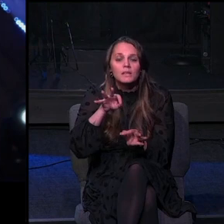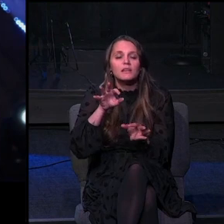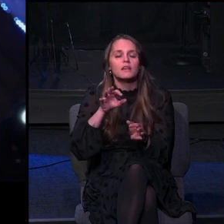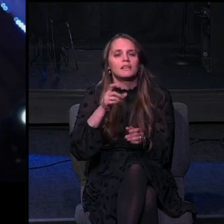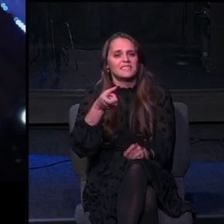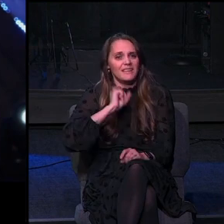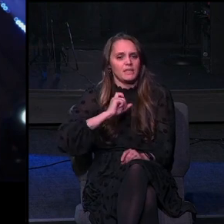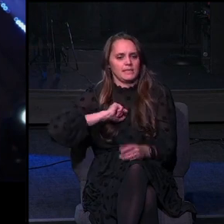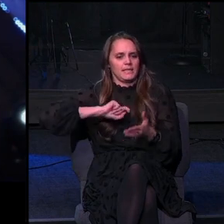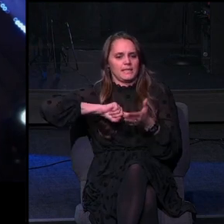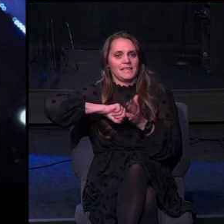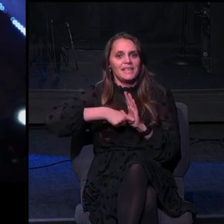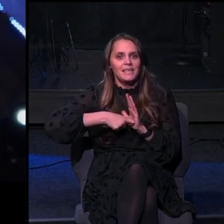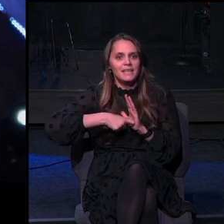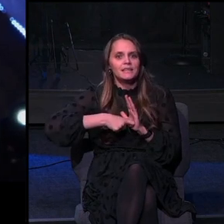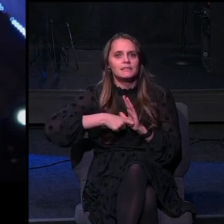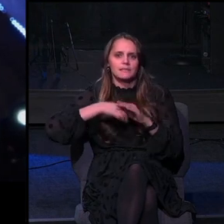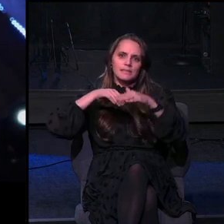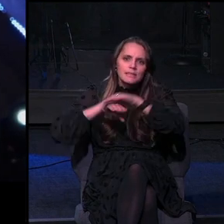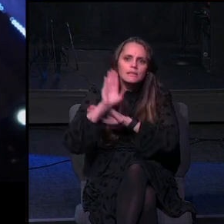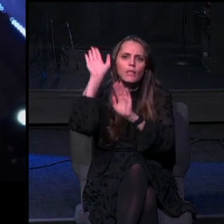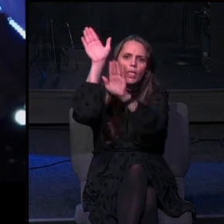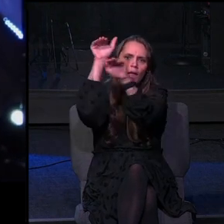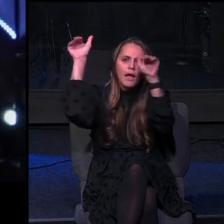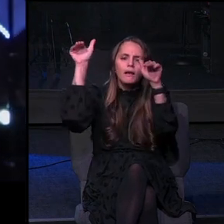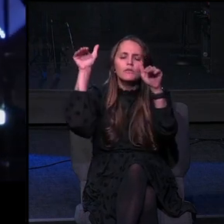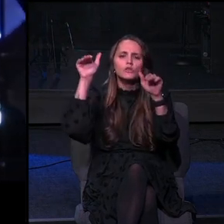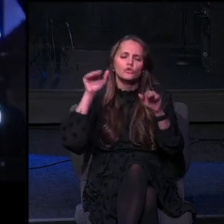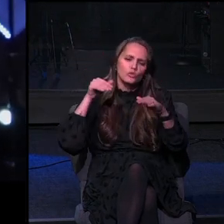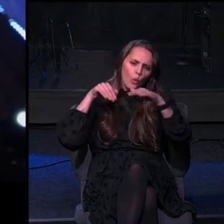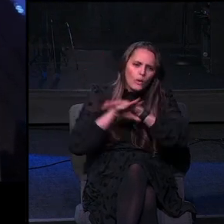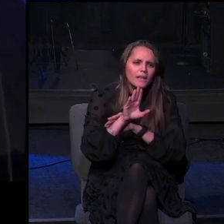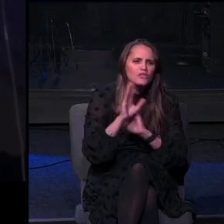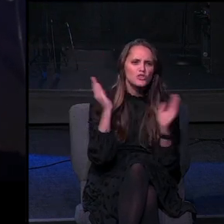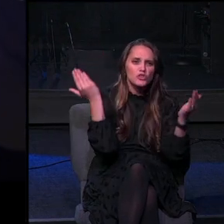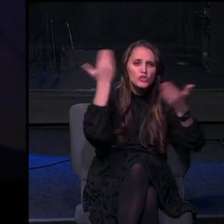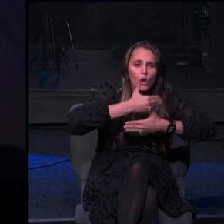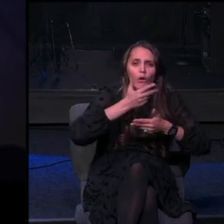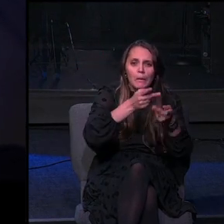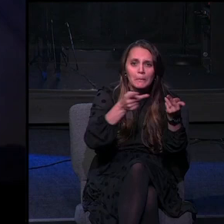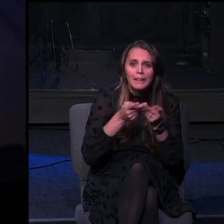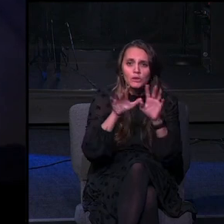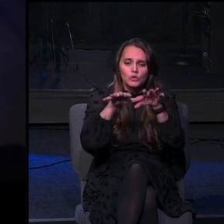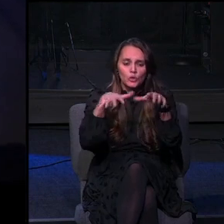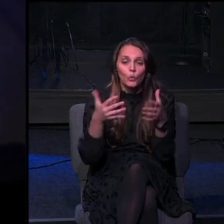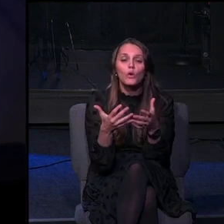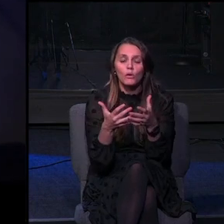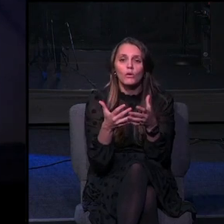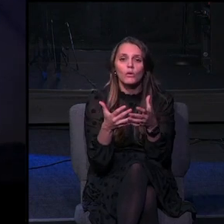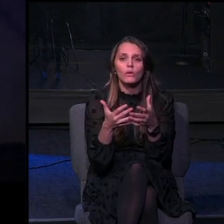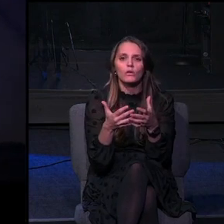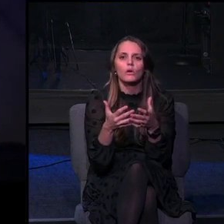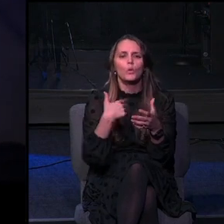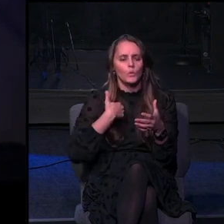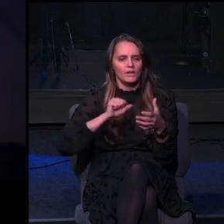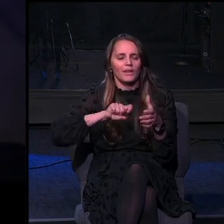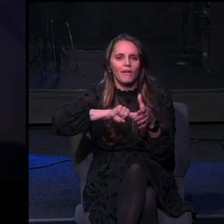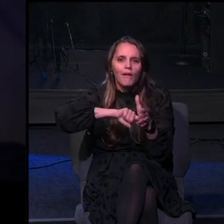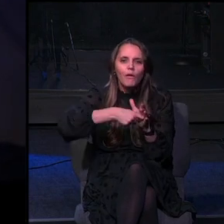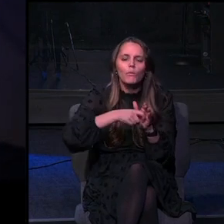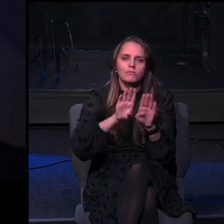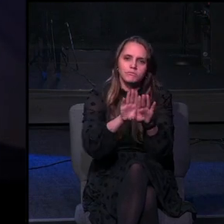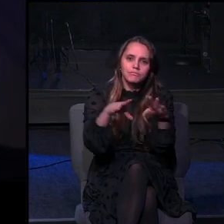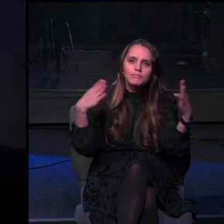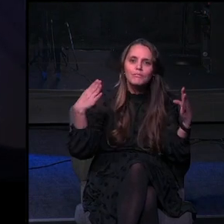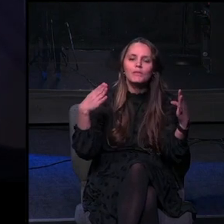into the world, into the darkest places, into the most broken places, with the keys that can unlock it, and it is the gospel of Jesus Christ.